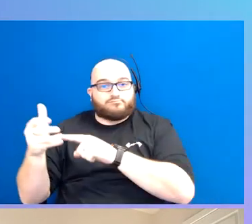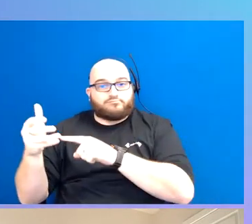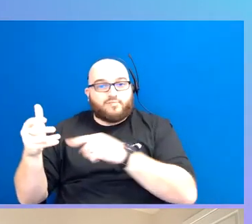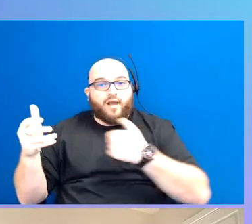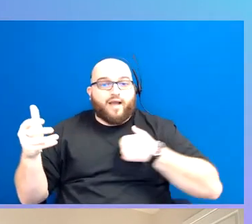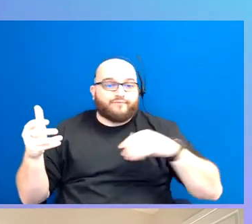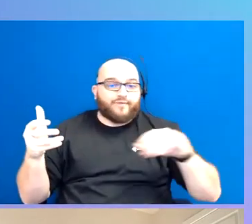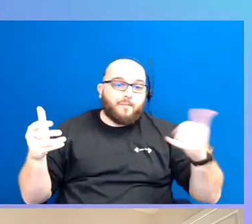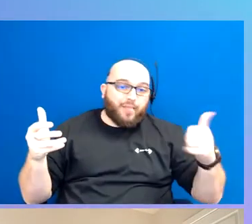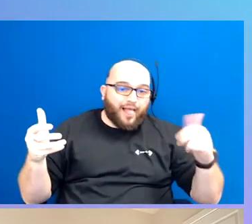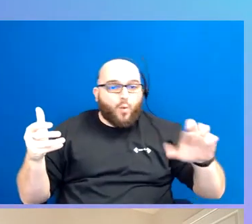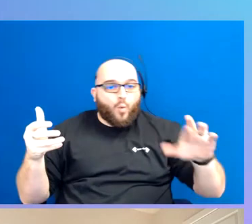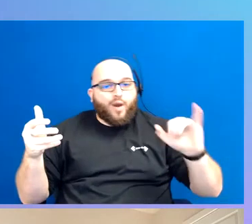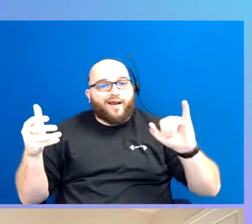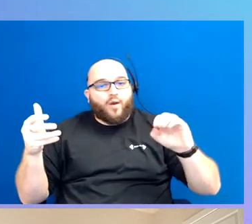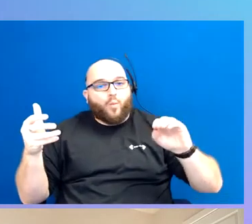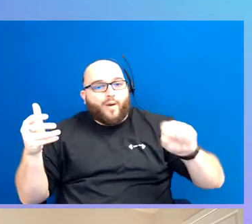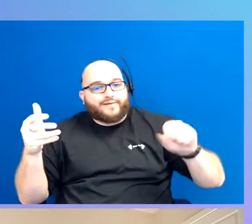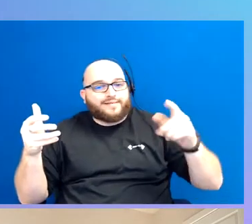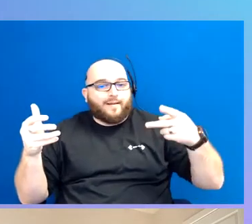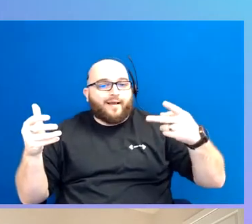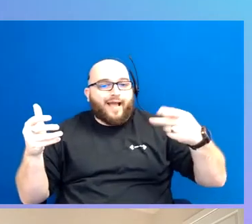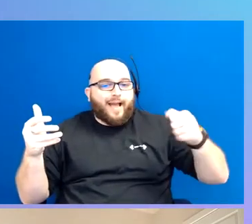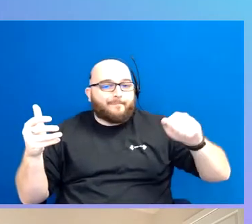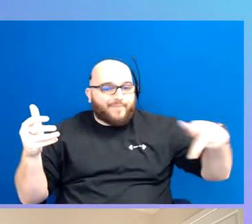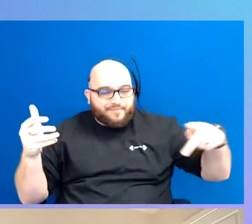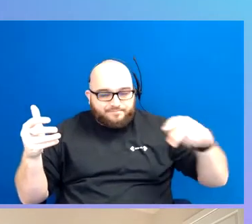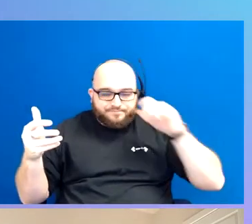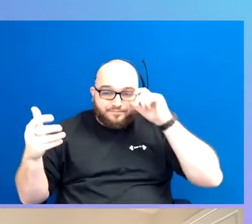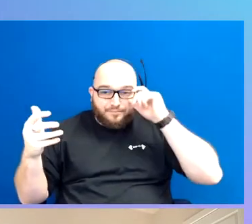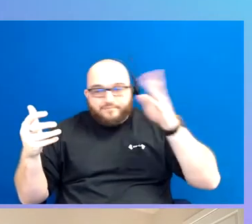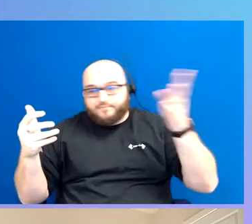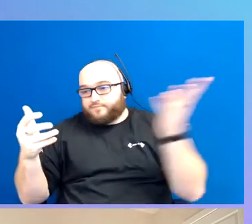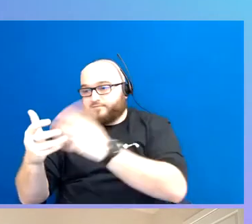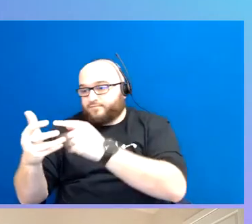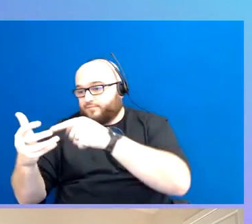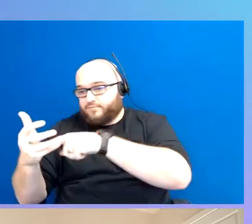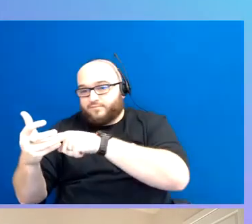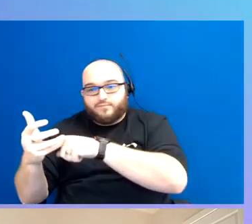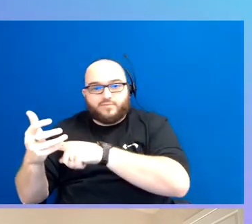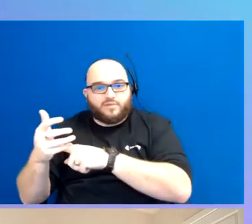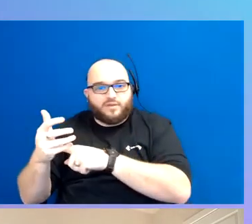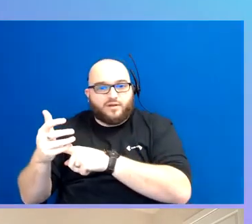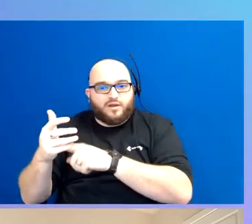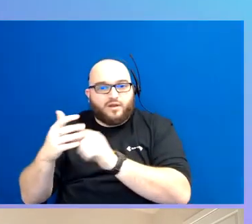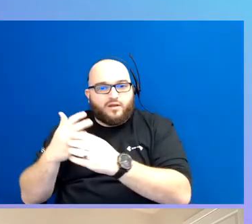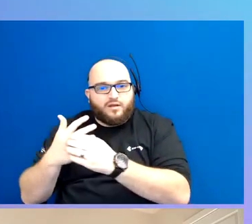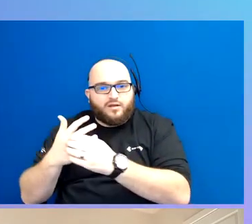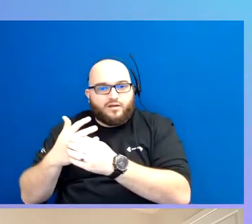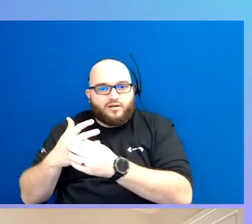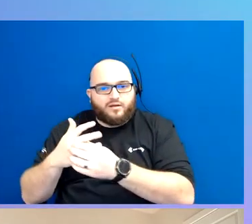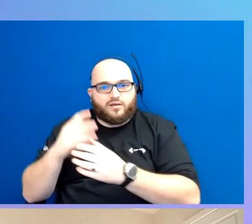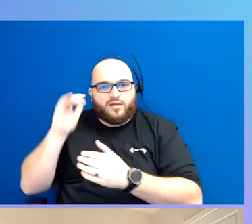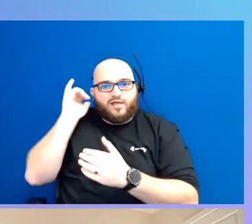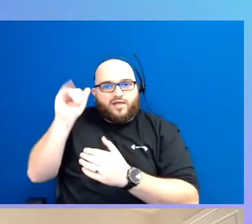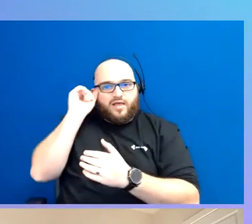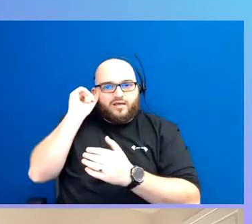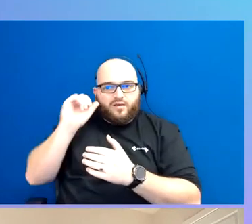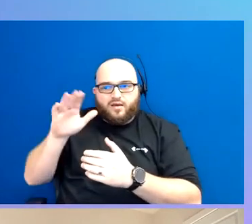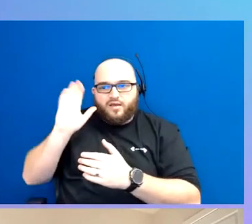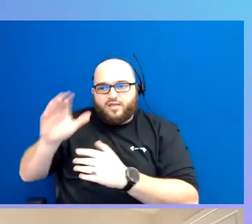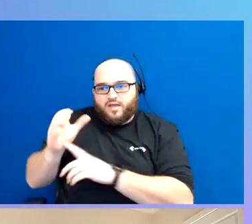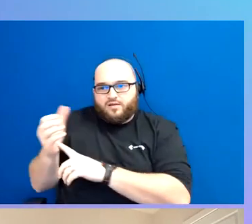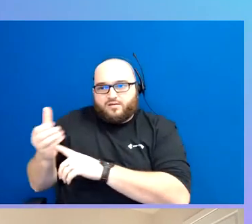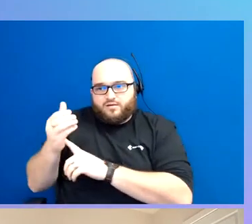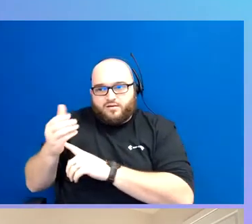iOS, the app the operating system debundles the application and tries to render